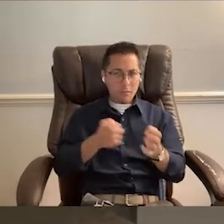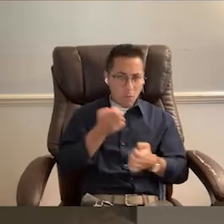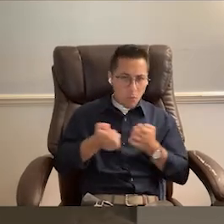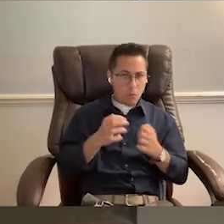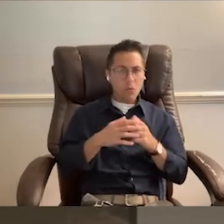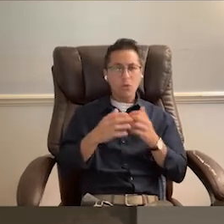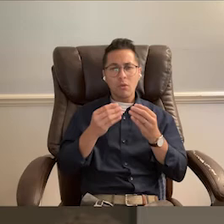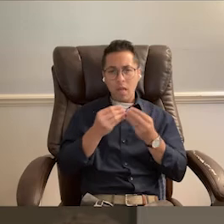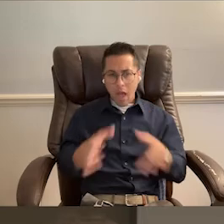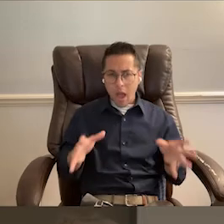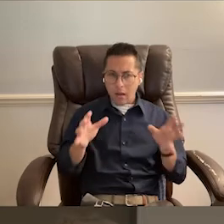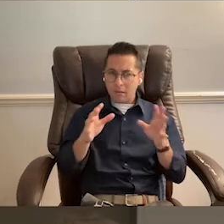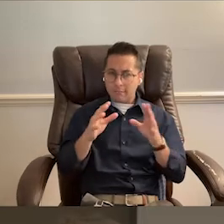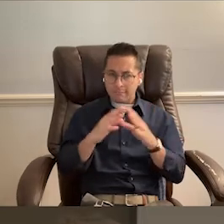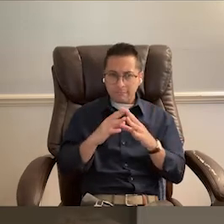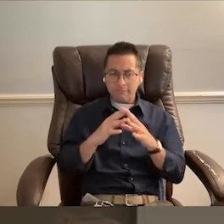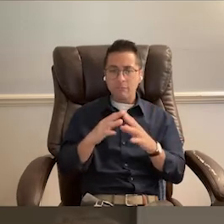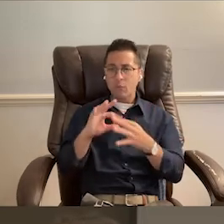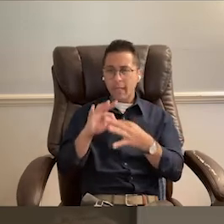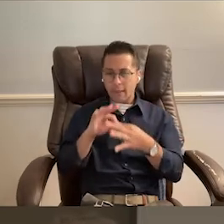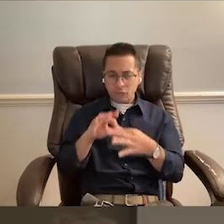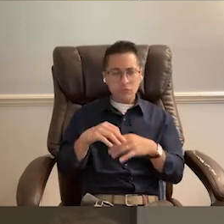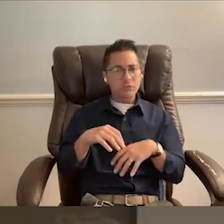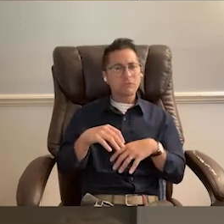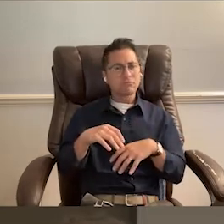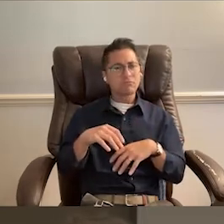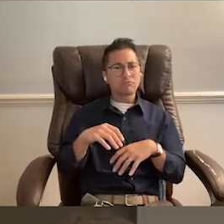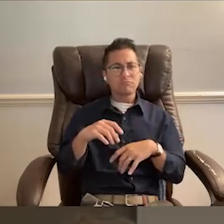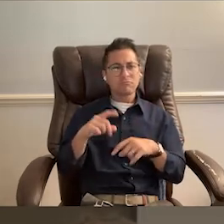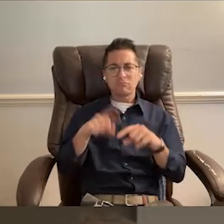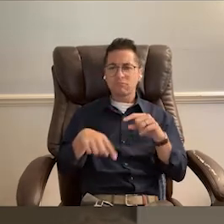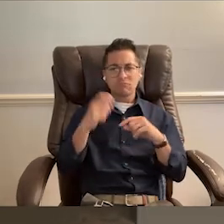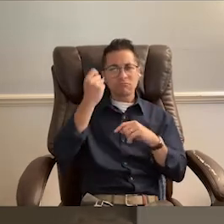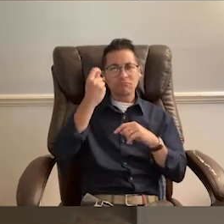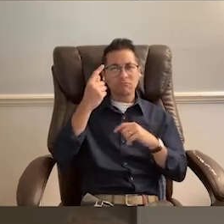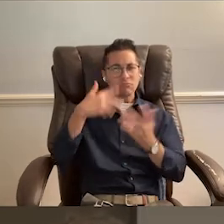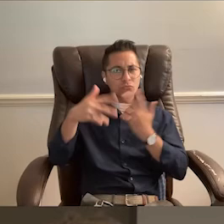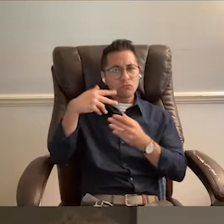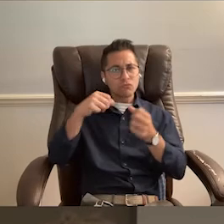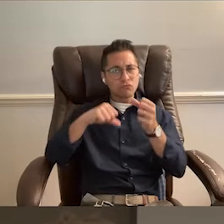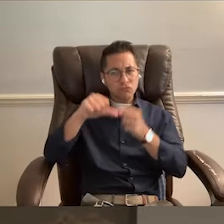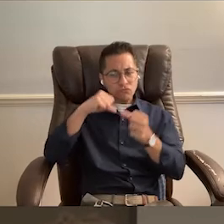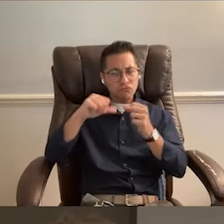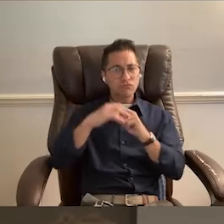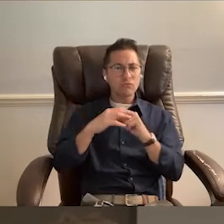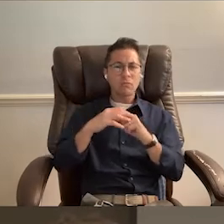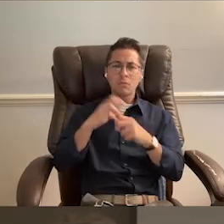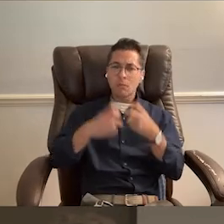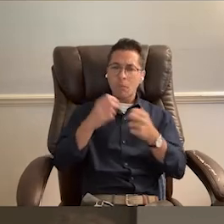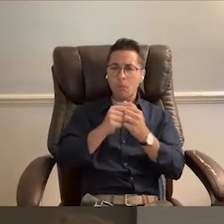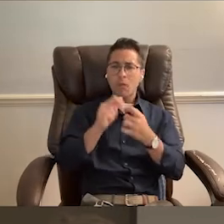controlling emotions, trouble recognizing emotions, feelings of helplessness, lack of self-sufficiency, relationships,